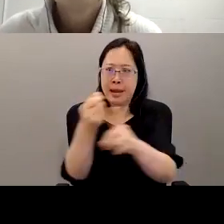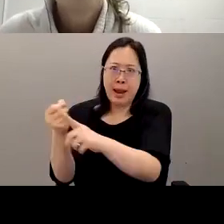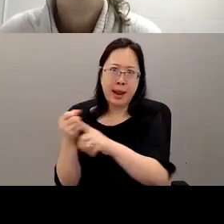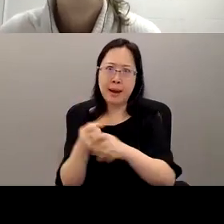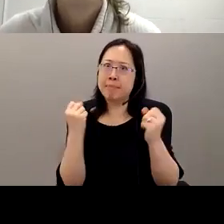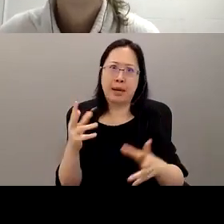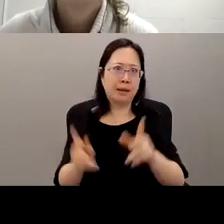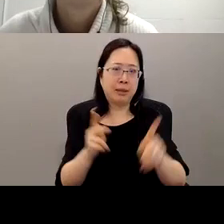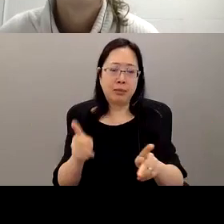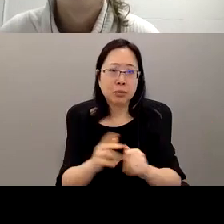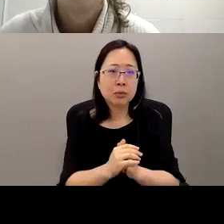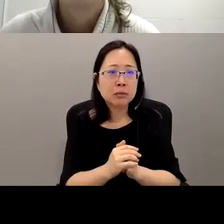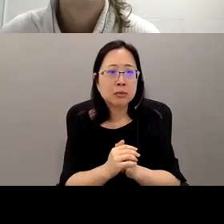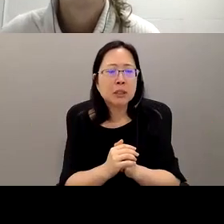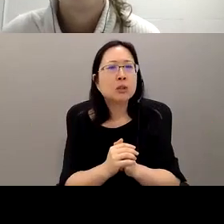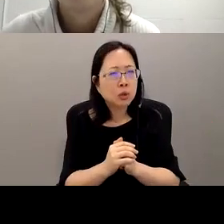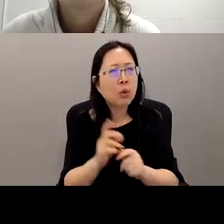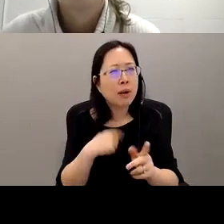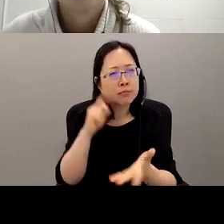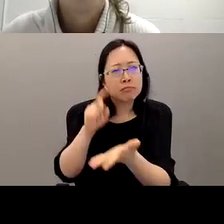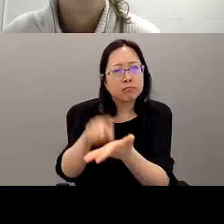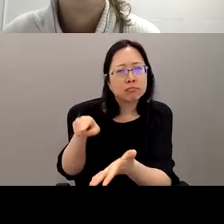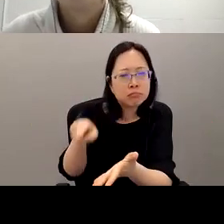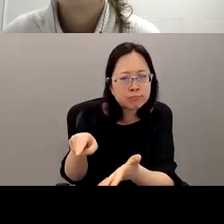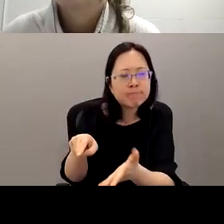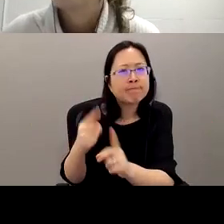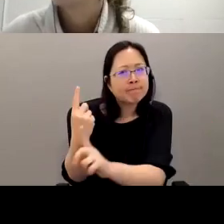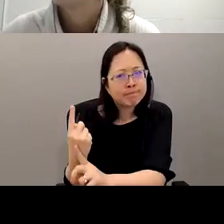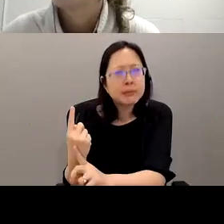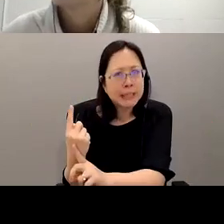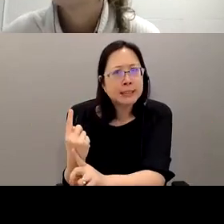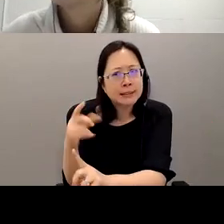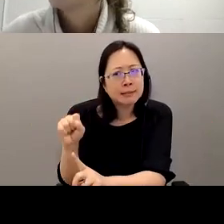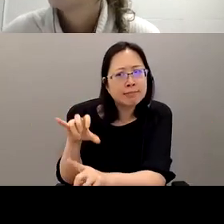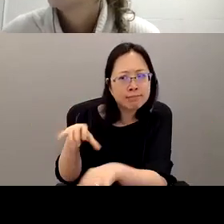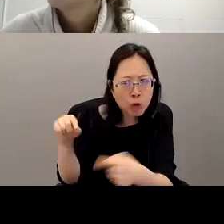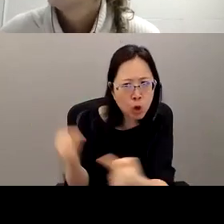who here needs to be involved, who has been harmed, and we understand the ripple impact of harm.